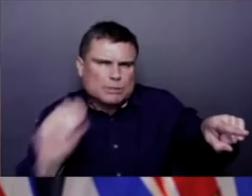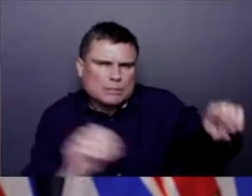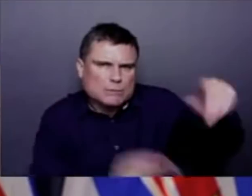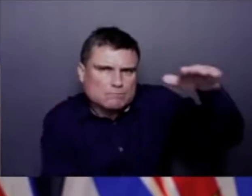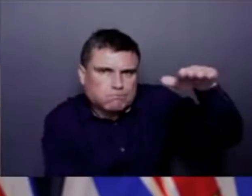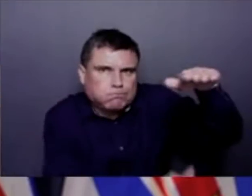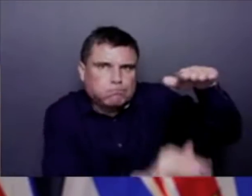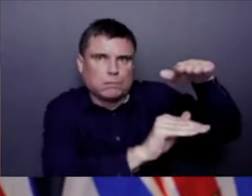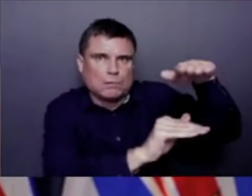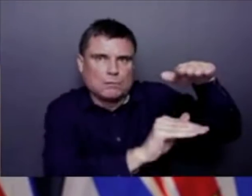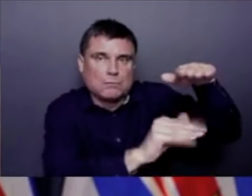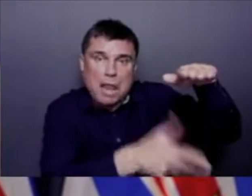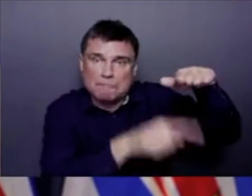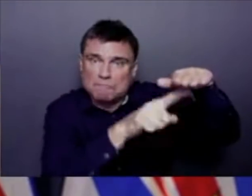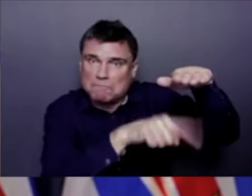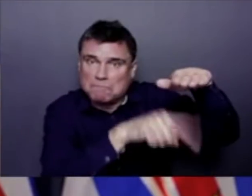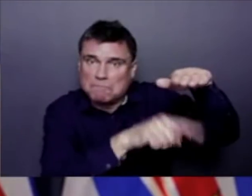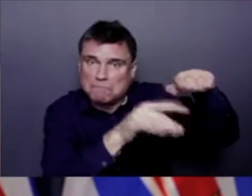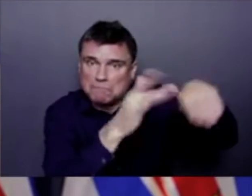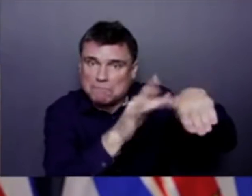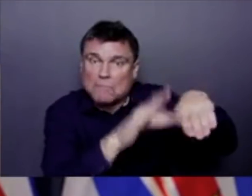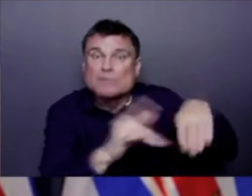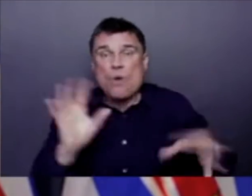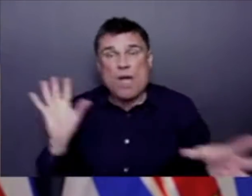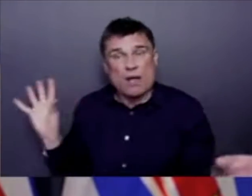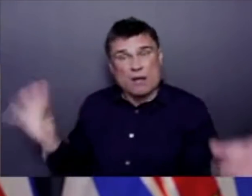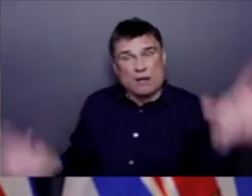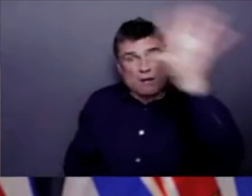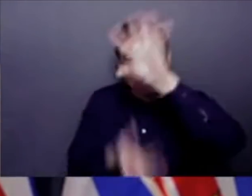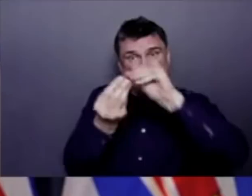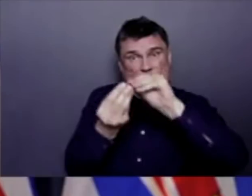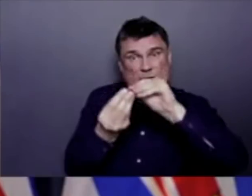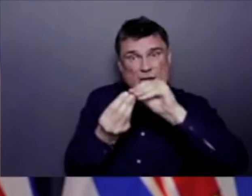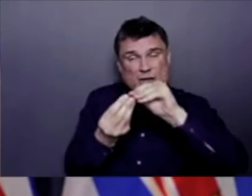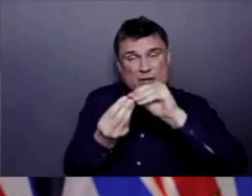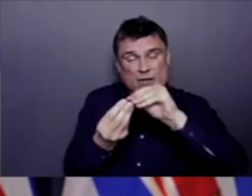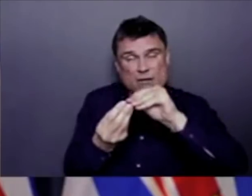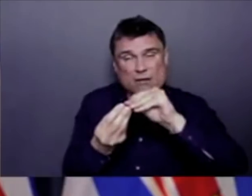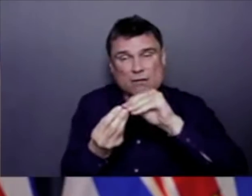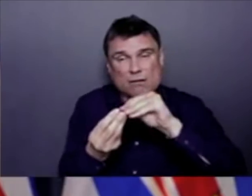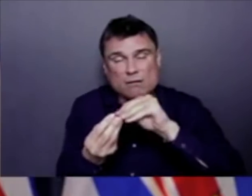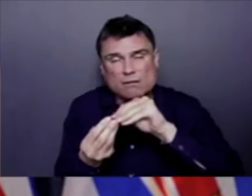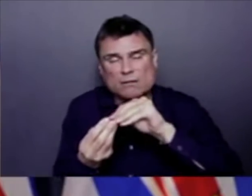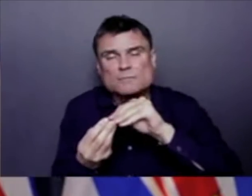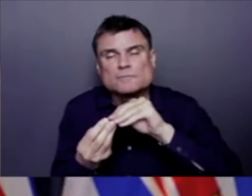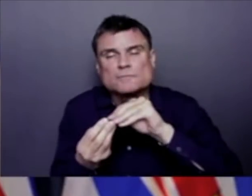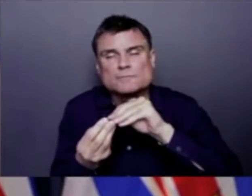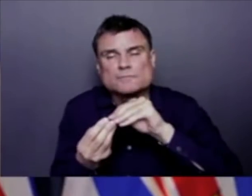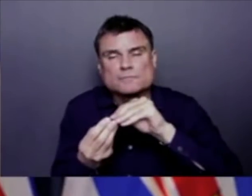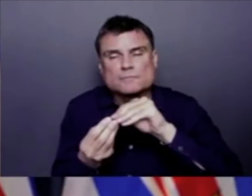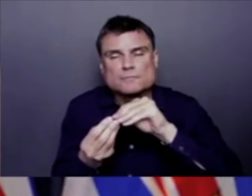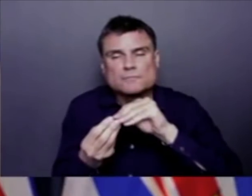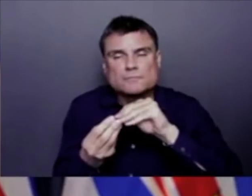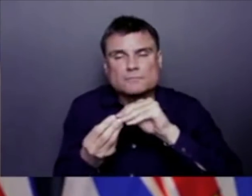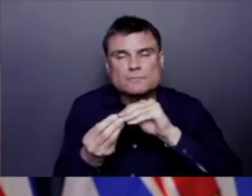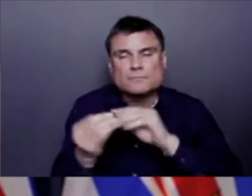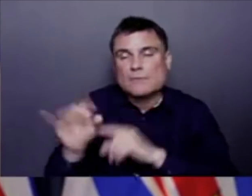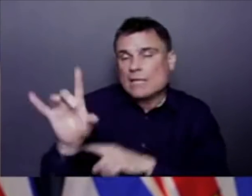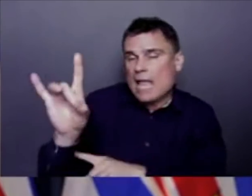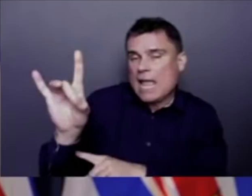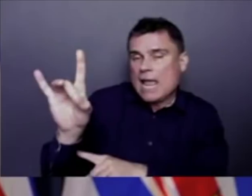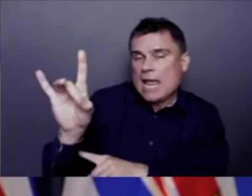counting the critical care surge beds, is 50.7%. In other words, in terms of our overall occupancy